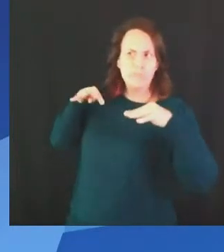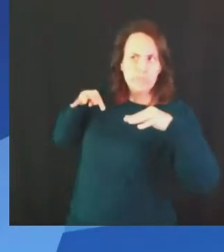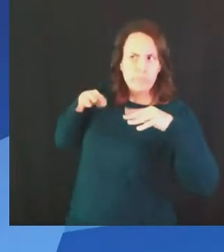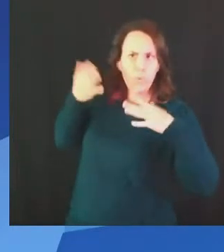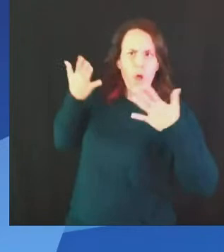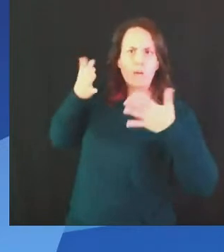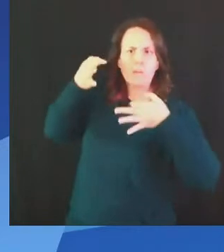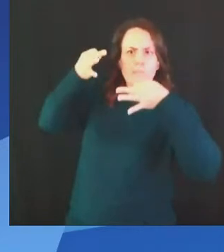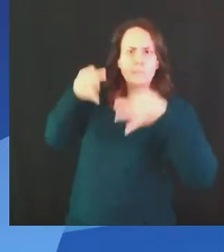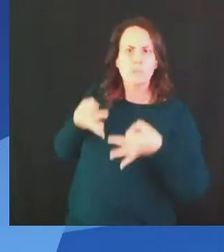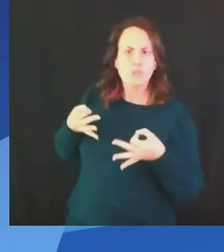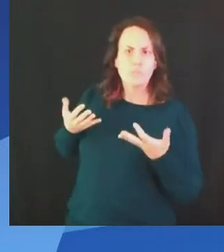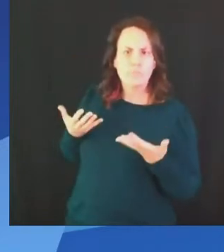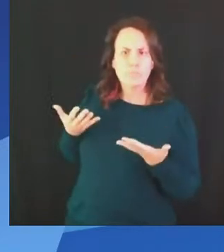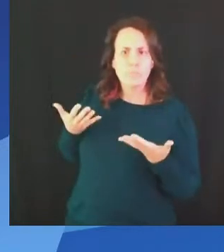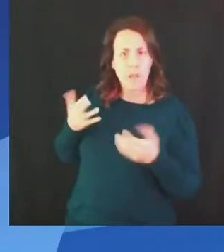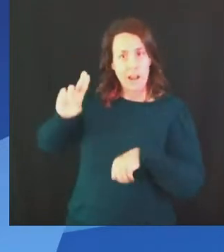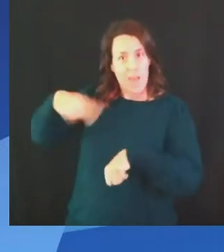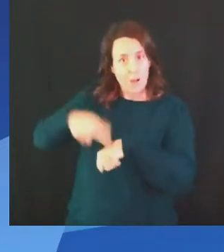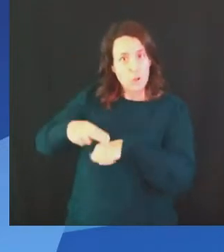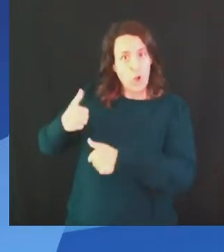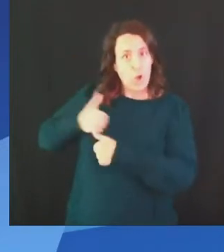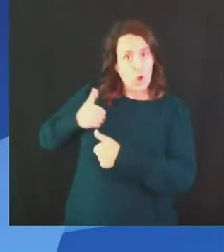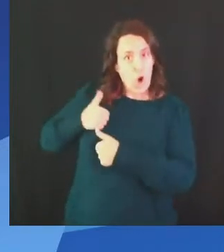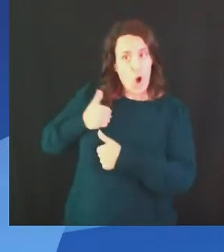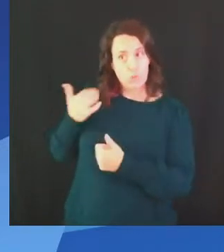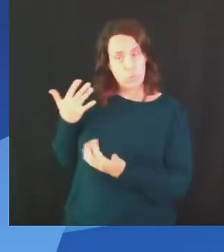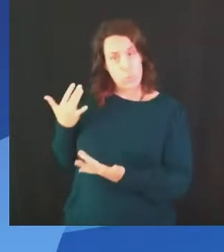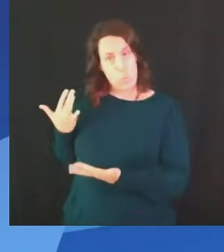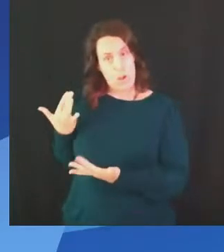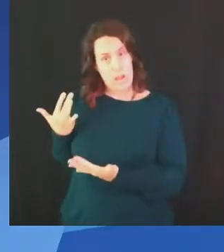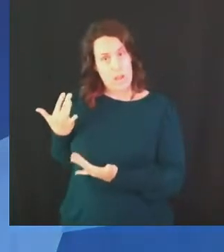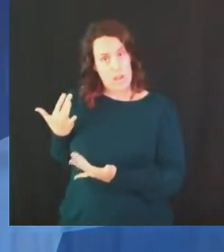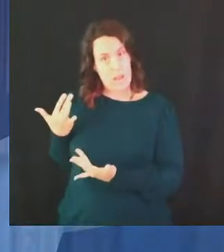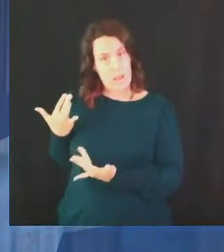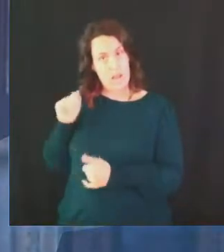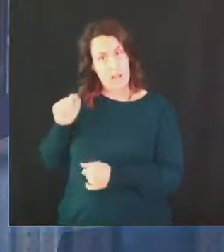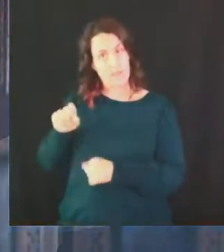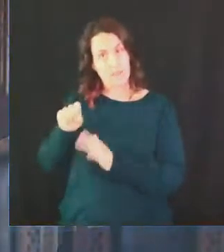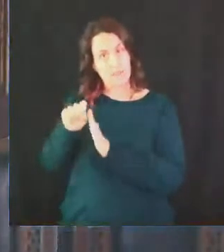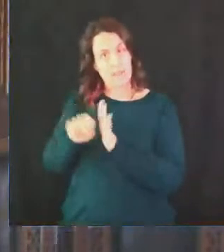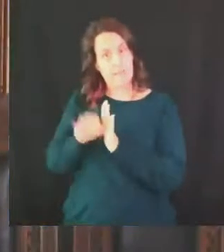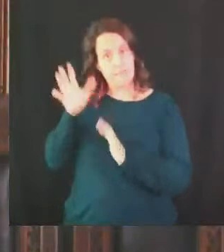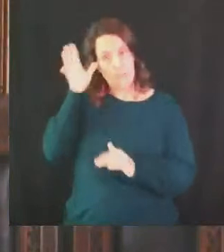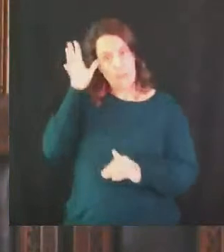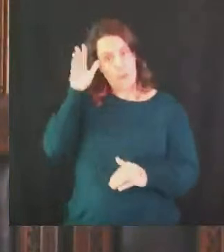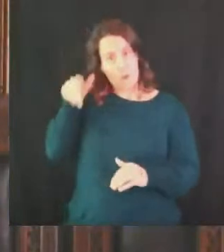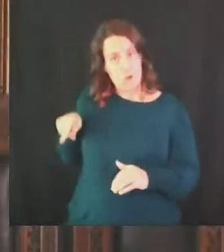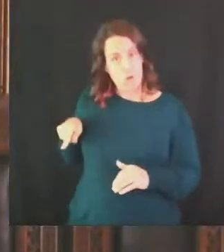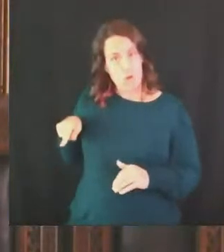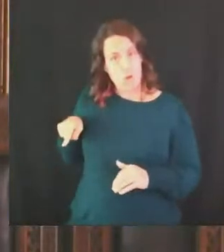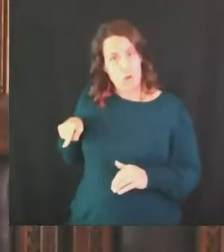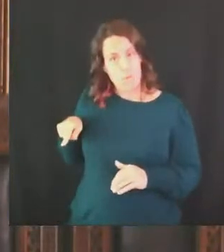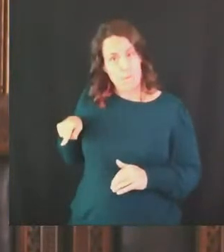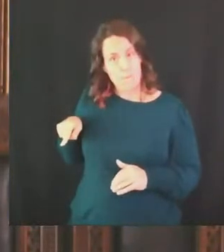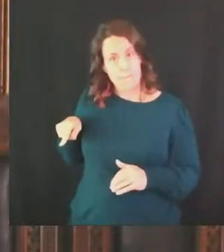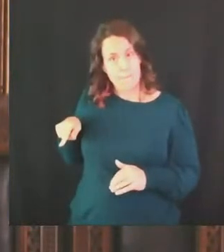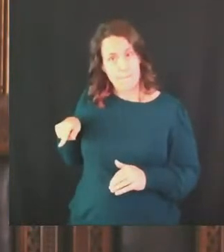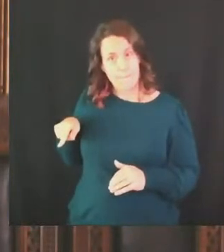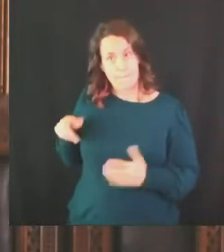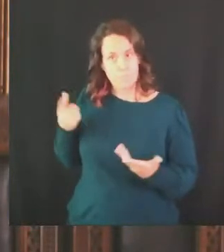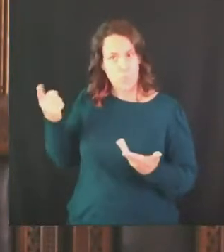standby or on alert for any potential unrest that may come as a result of this? They're working directly with the local officials